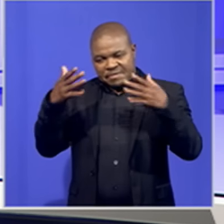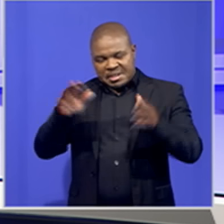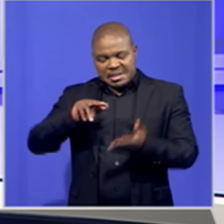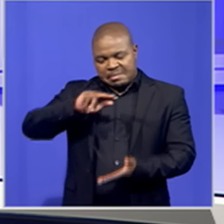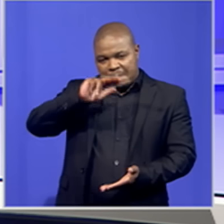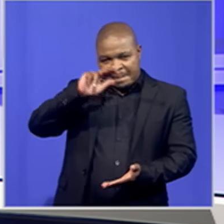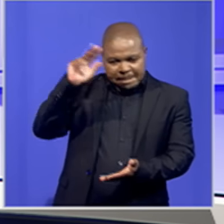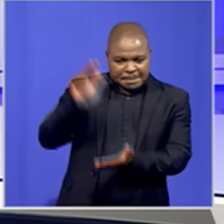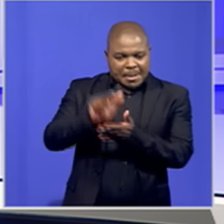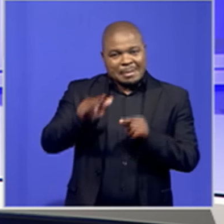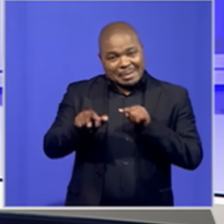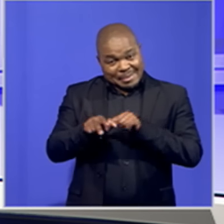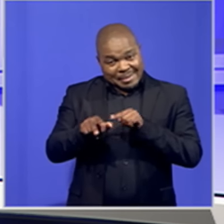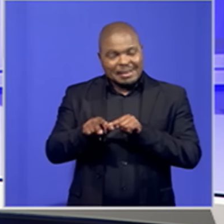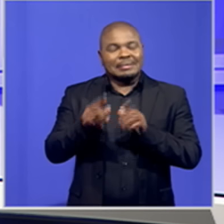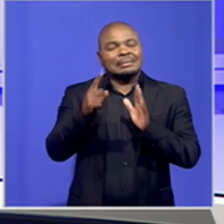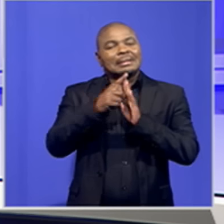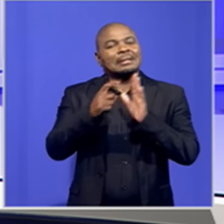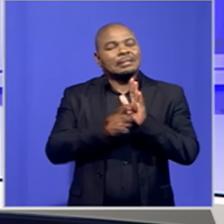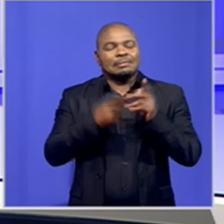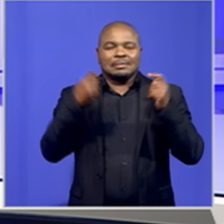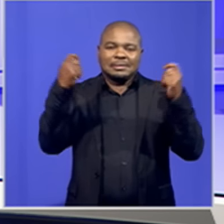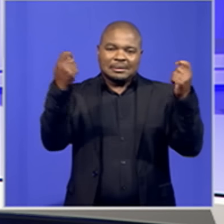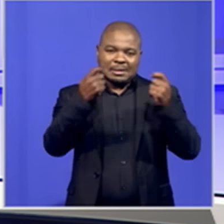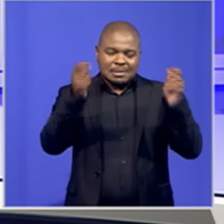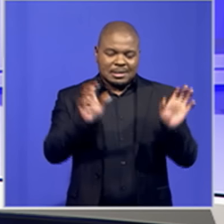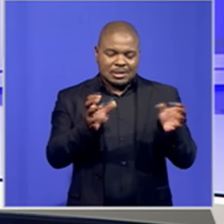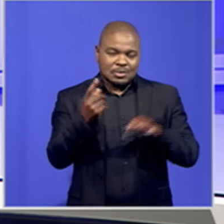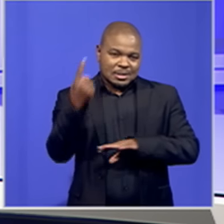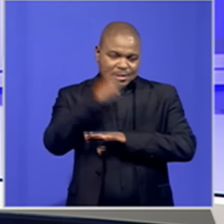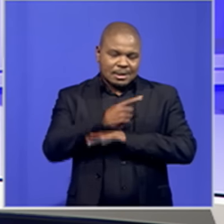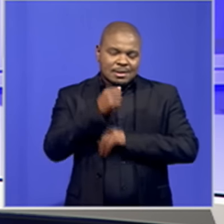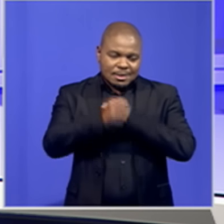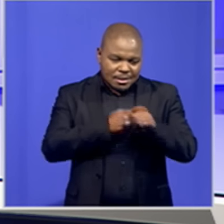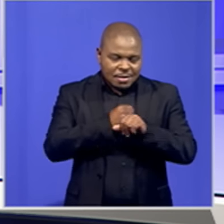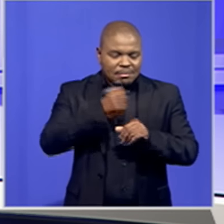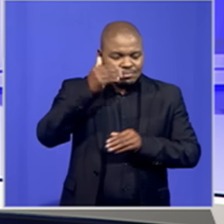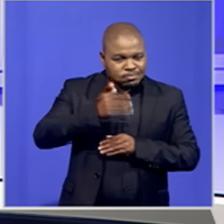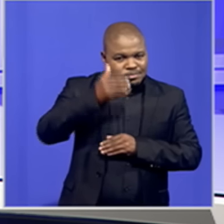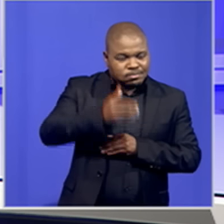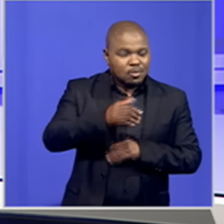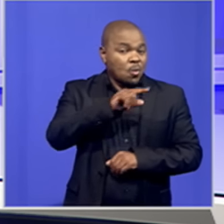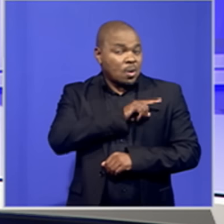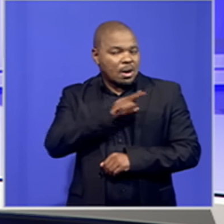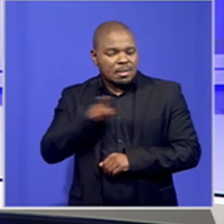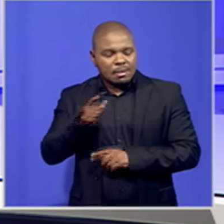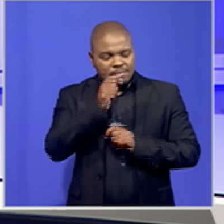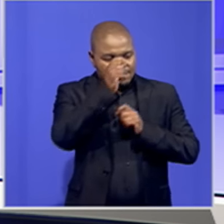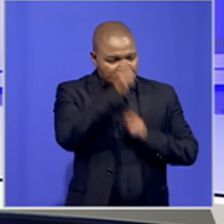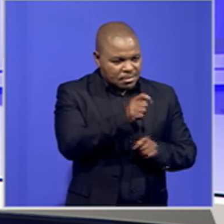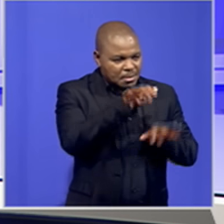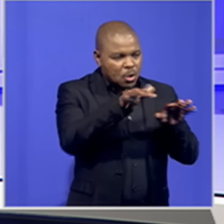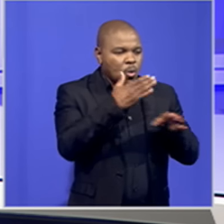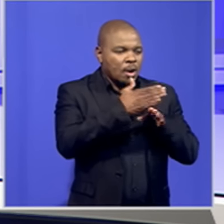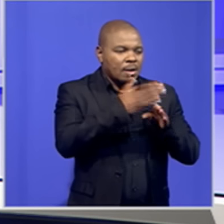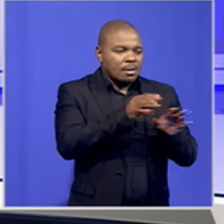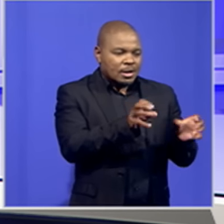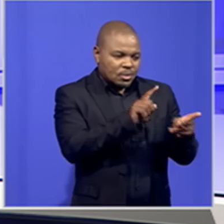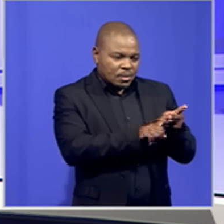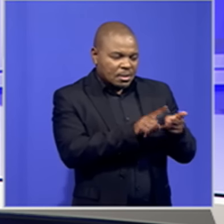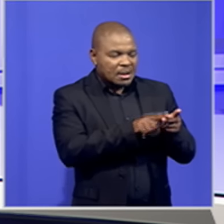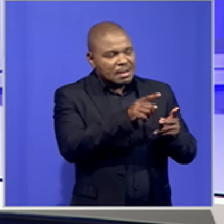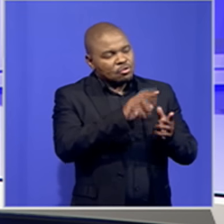tlelegisa morero o botlhokwa wa go keteka letsatsi la radio ngwaga le ngwaga e le karolo ya go ka tlotla badiragatsi ba radio le